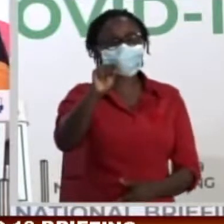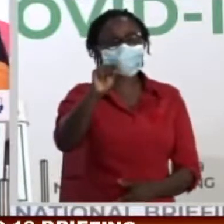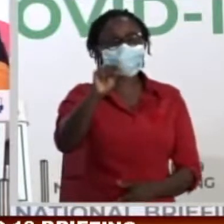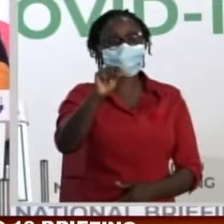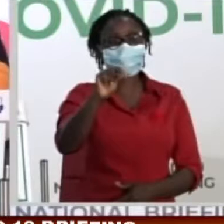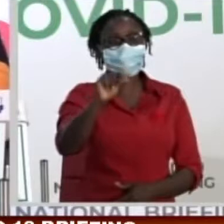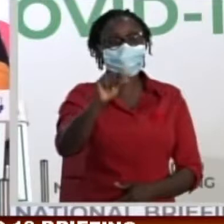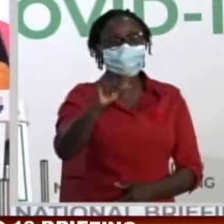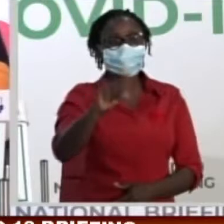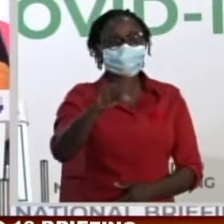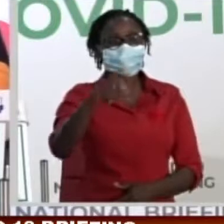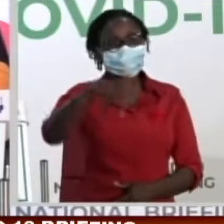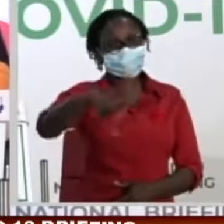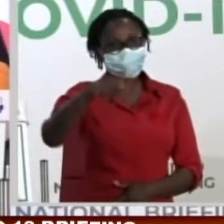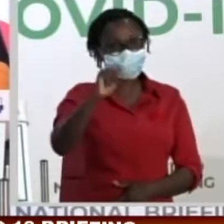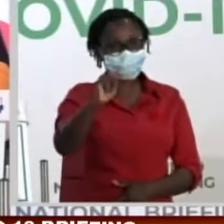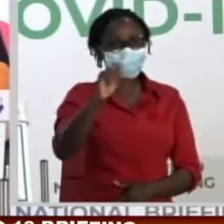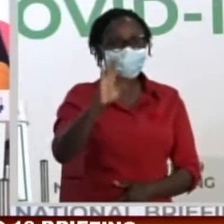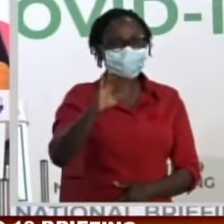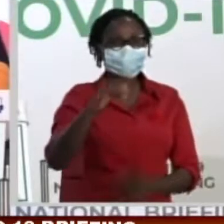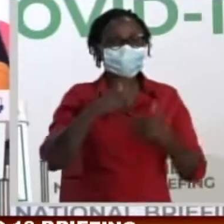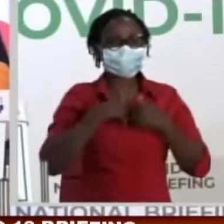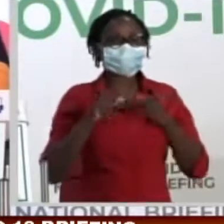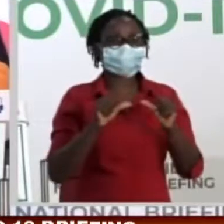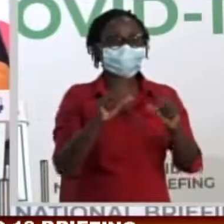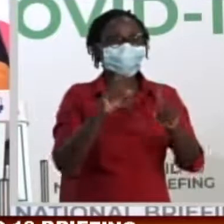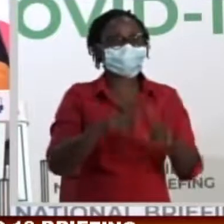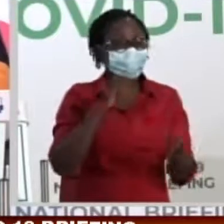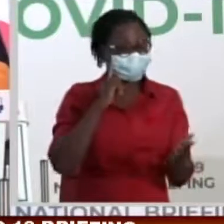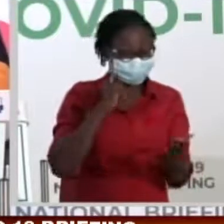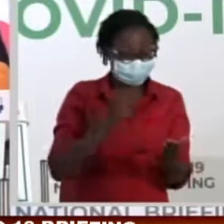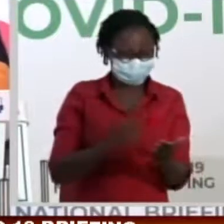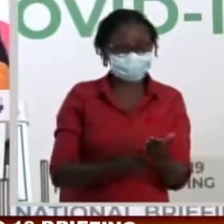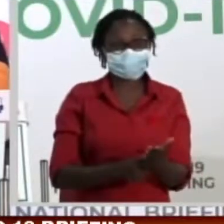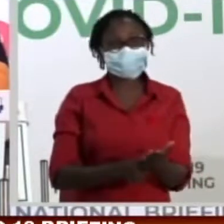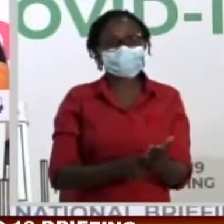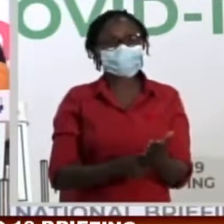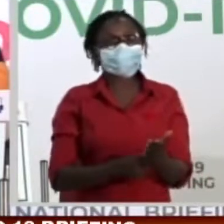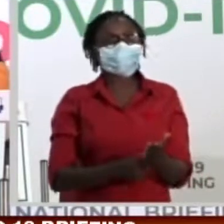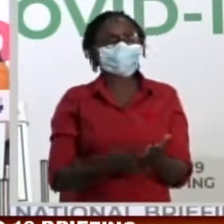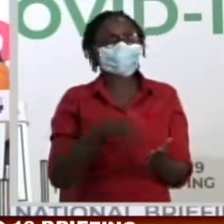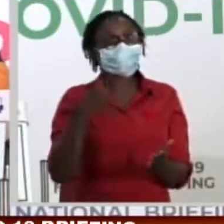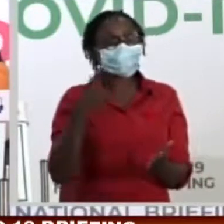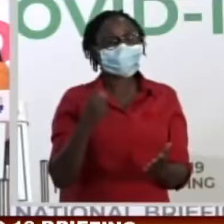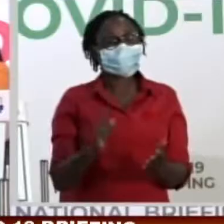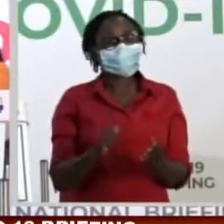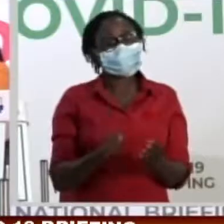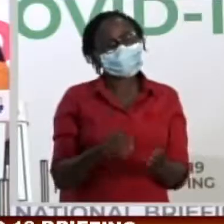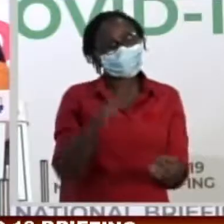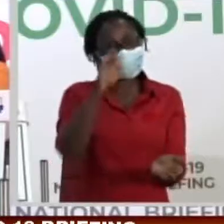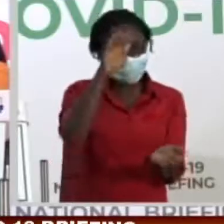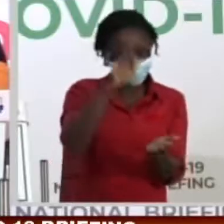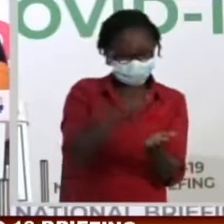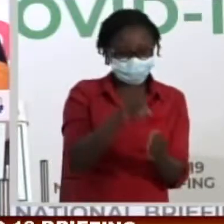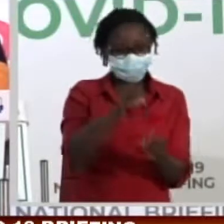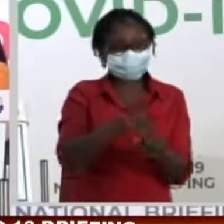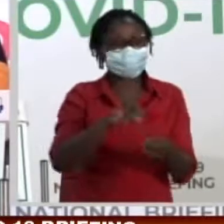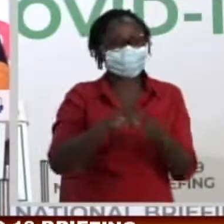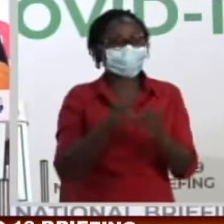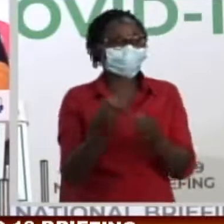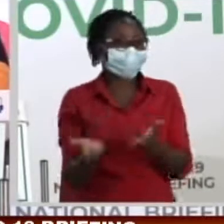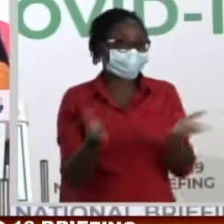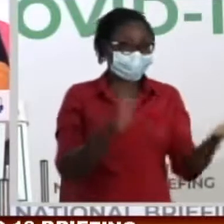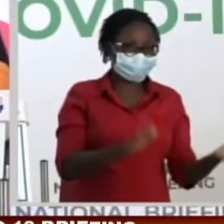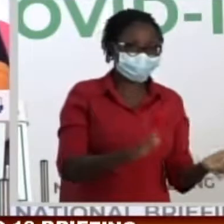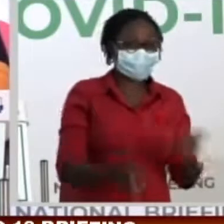The Presidential Task Force has continued to observe the noticeable decline in fatalities, high